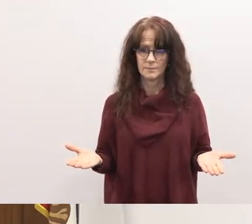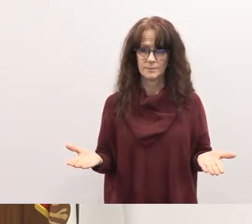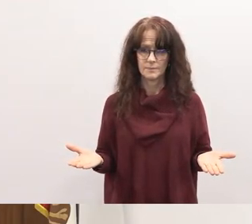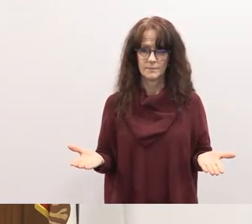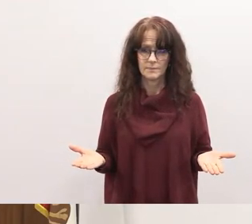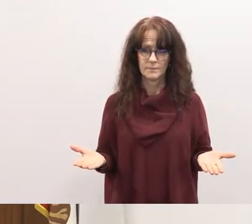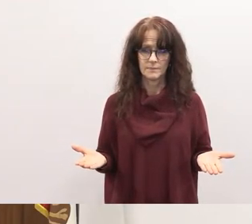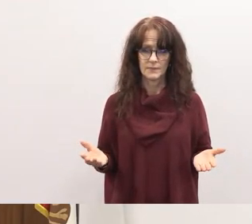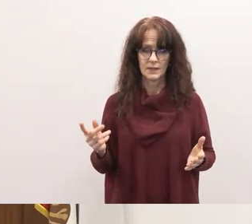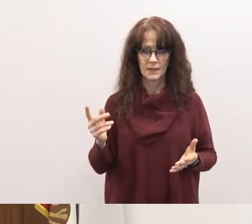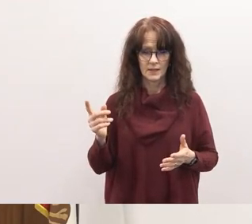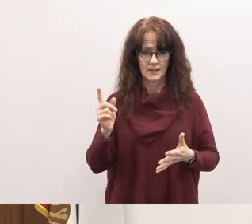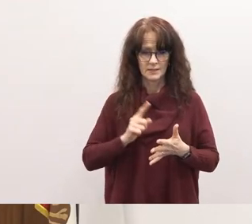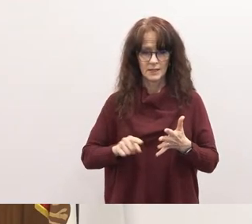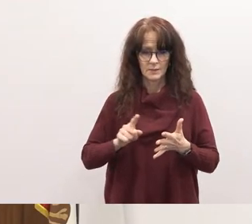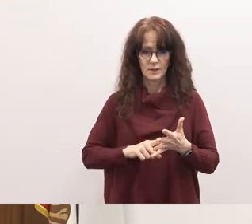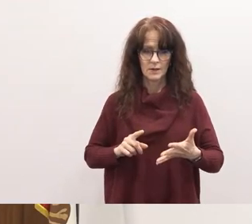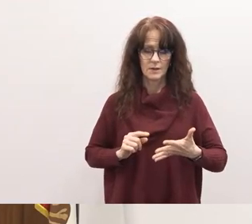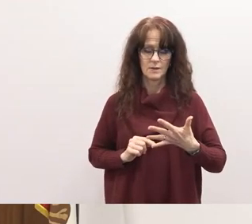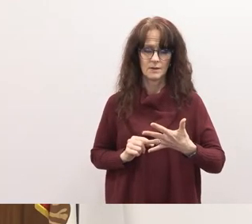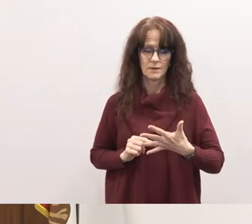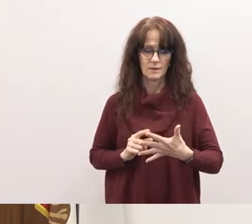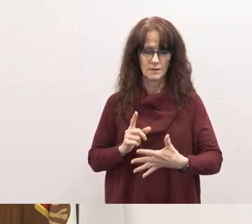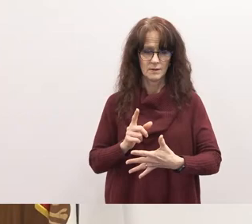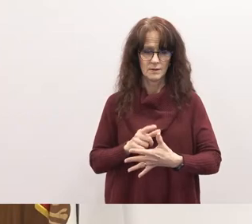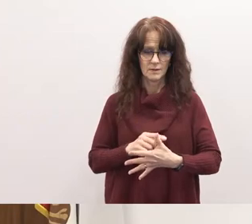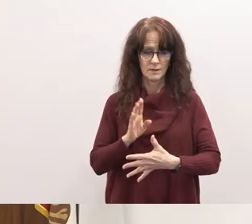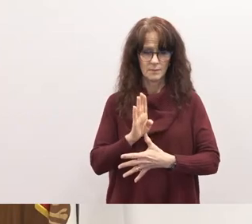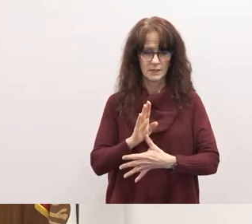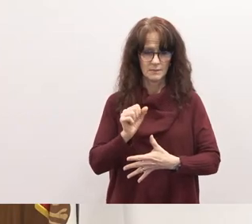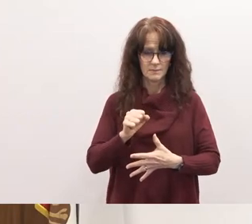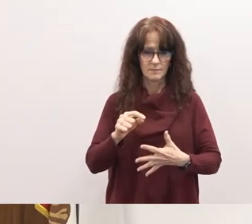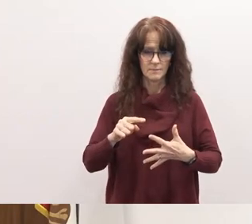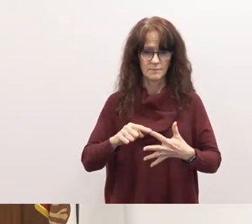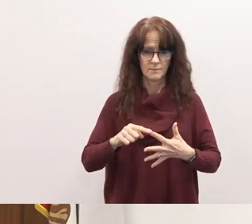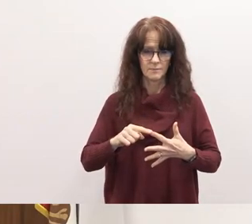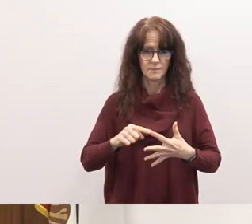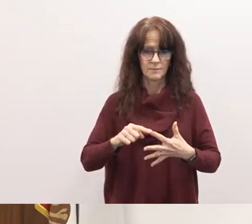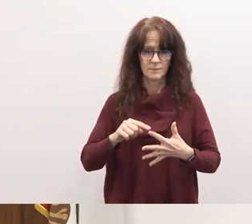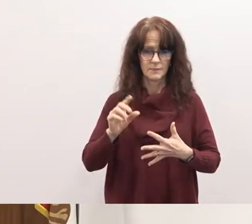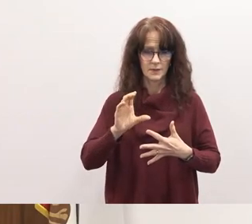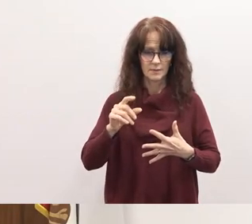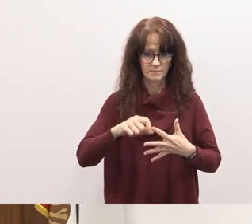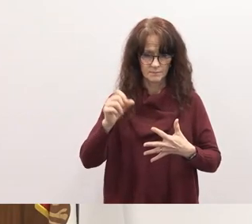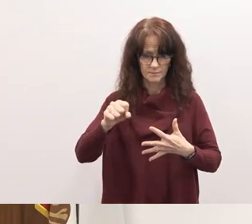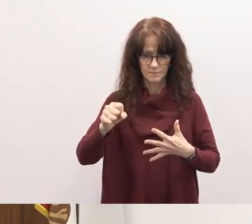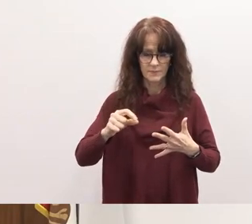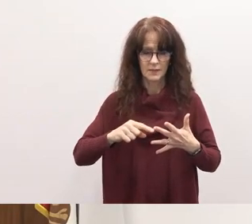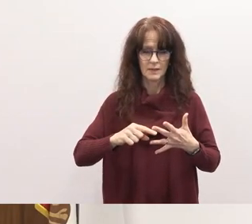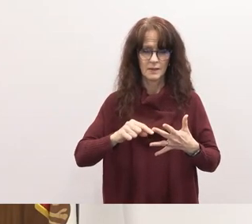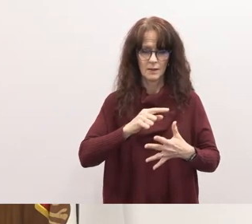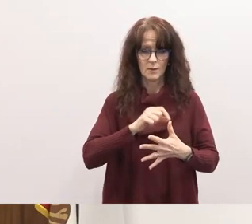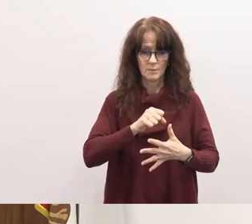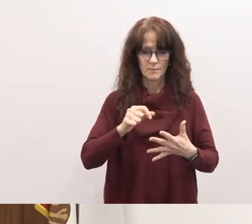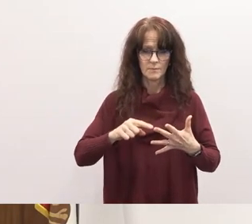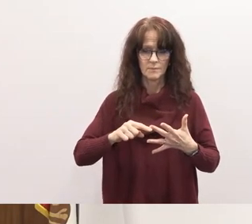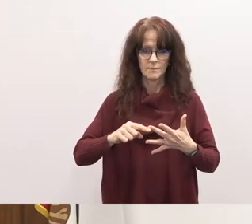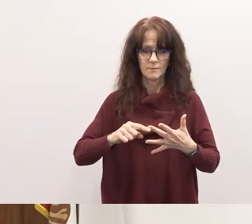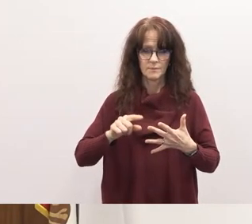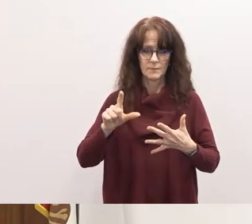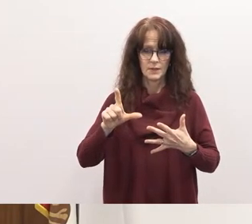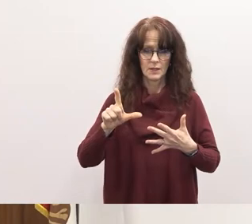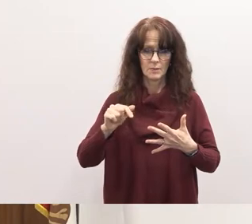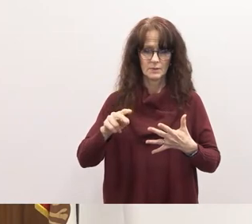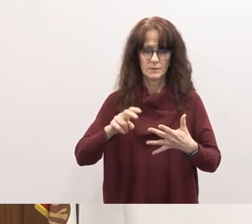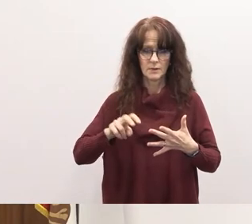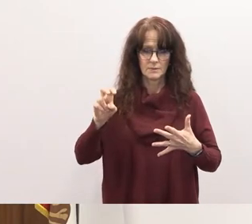All right, Madam Secretary, we're ready for that vote. Member Benitez? Aye. President Craighead? Aye. Member Lopez?